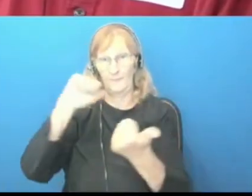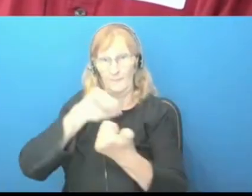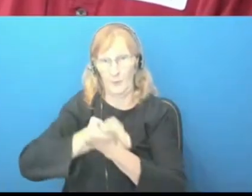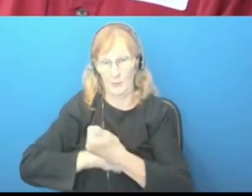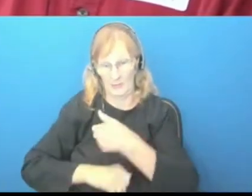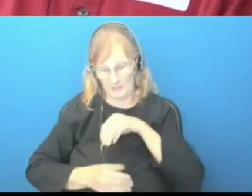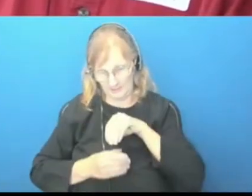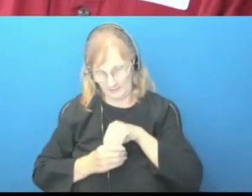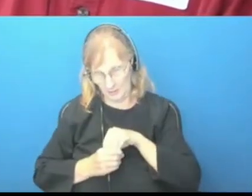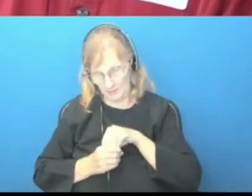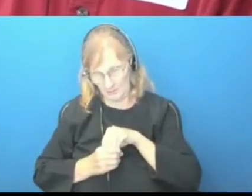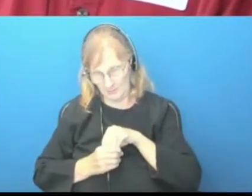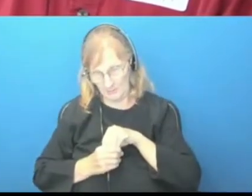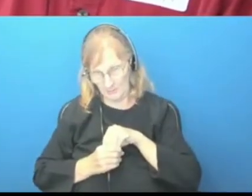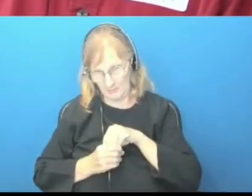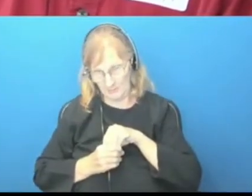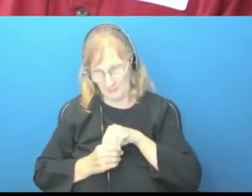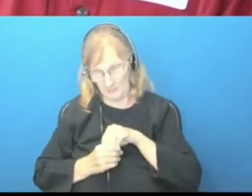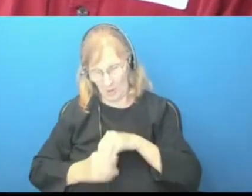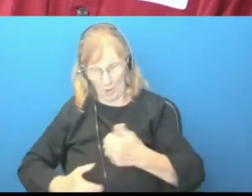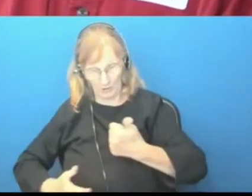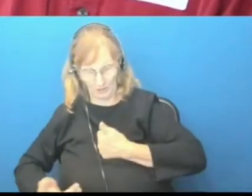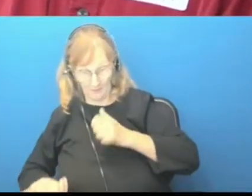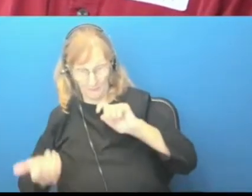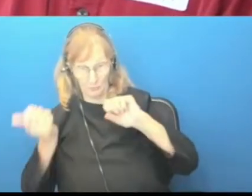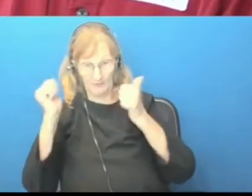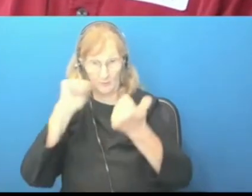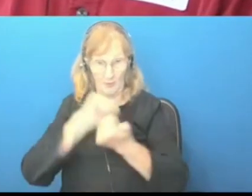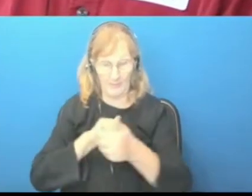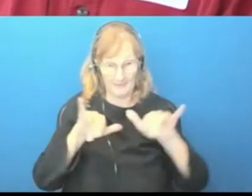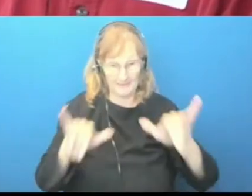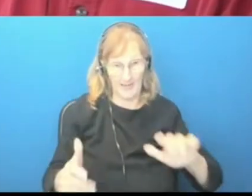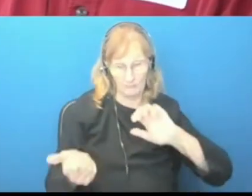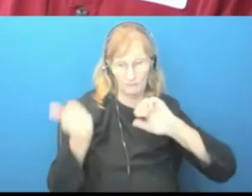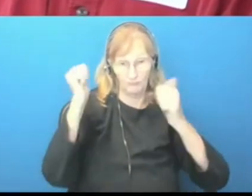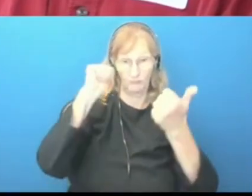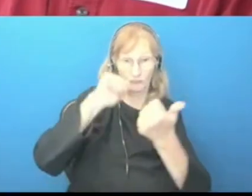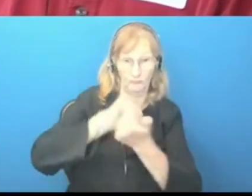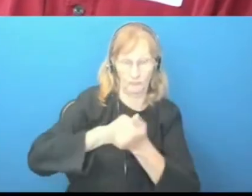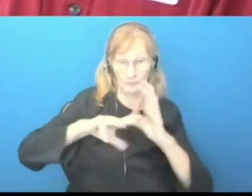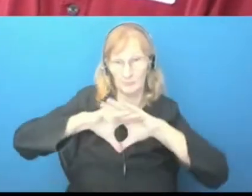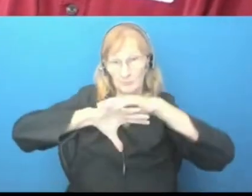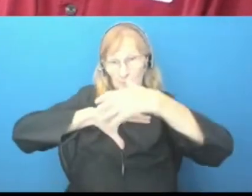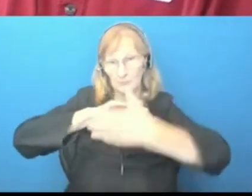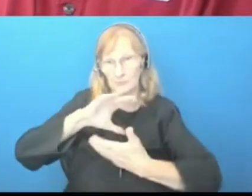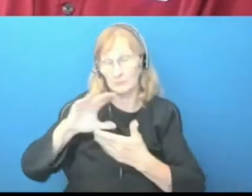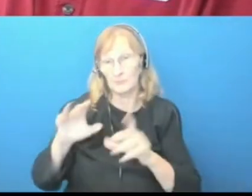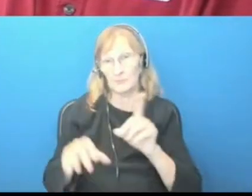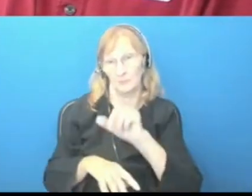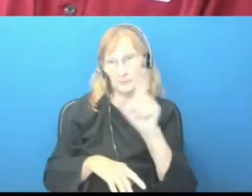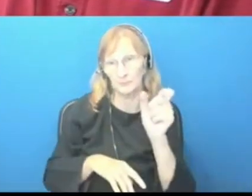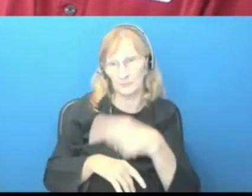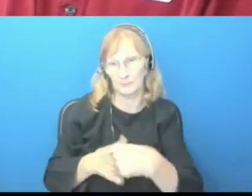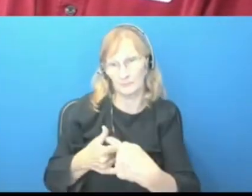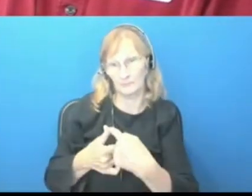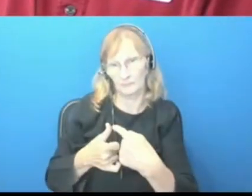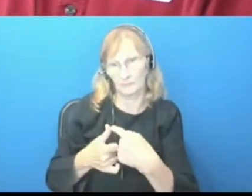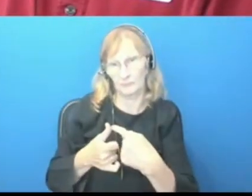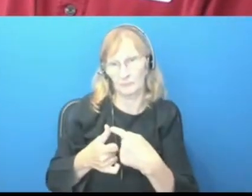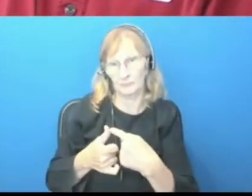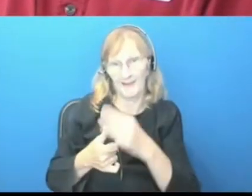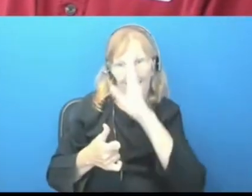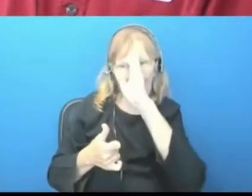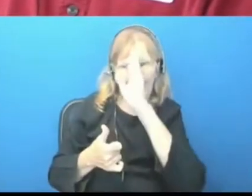we transform the world. And so, Darryl, let me ask you first.